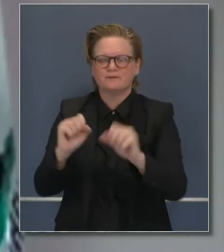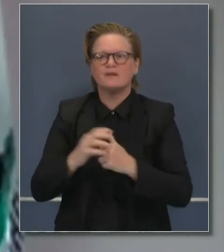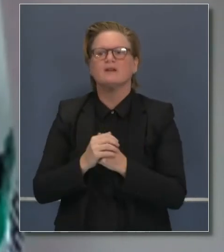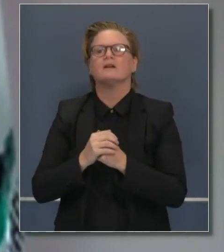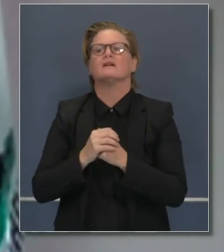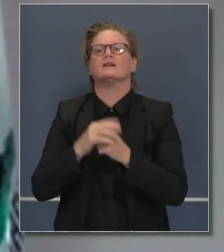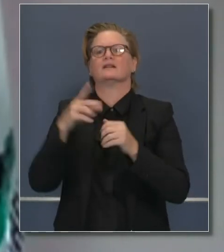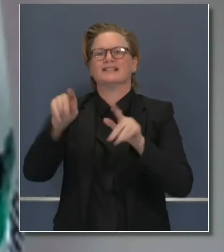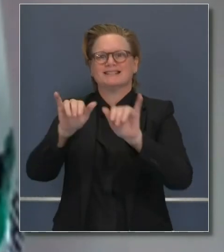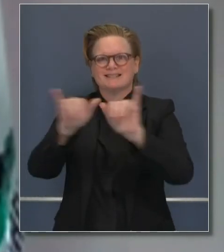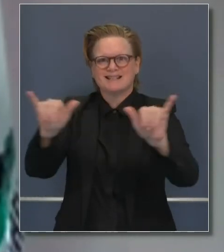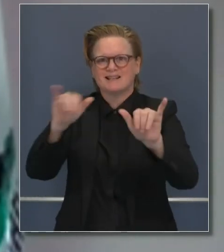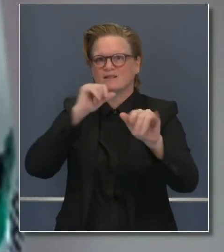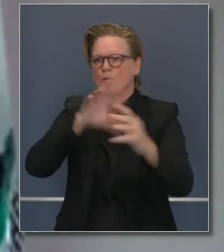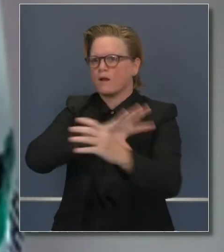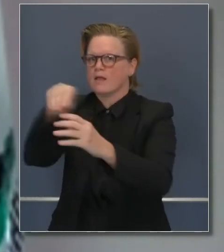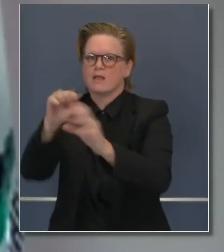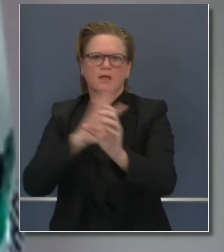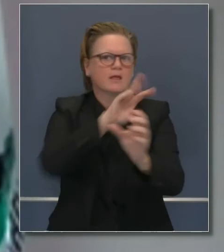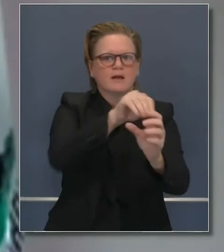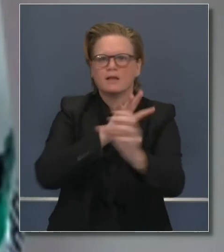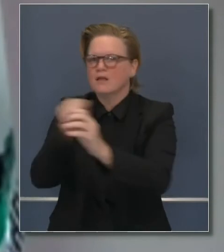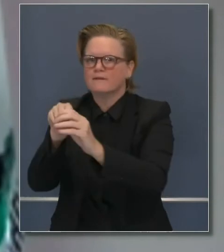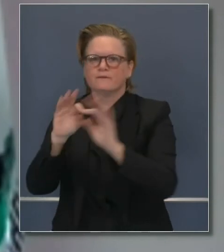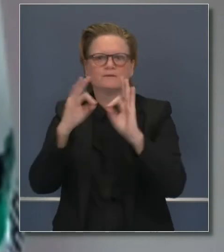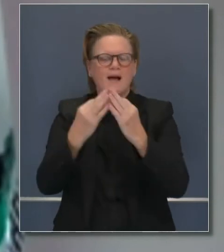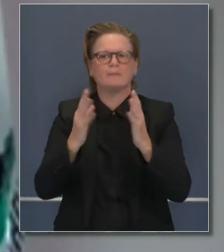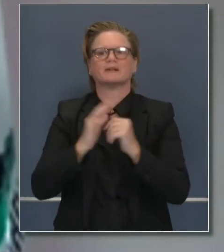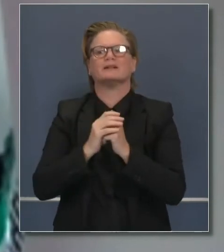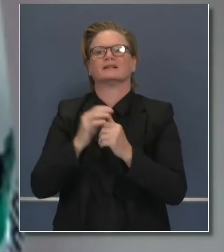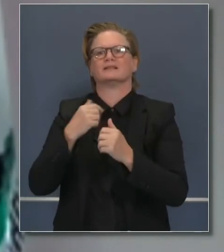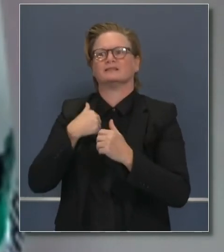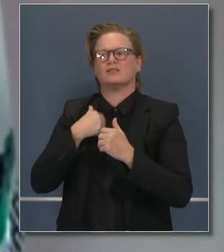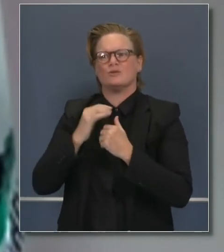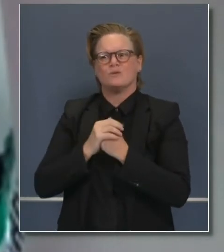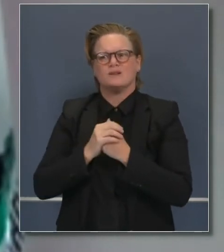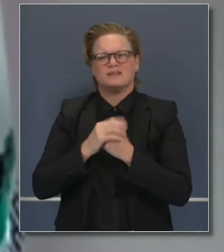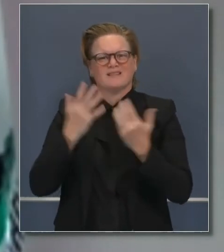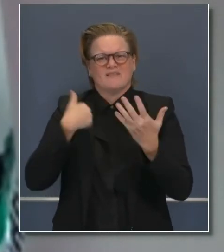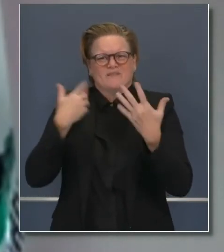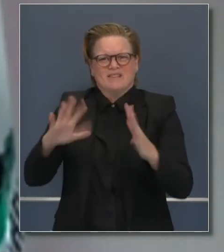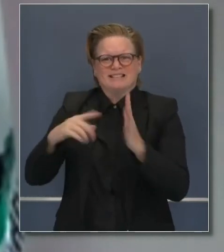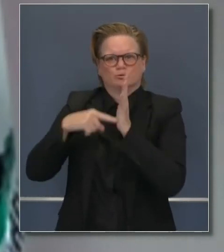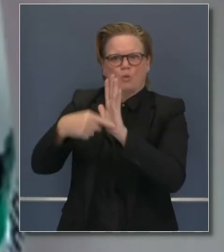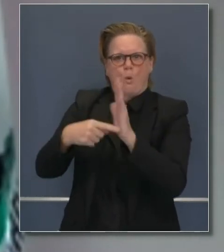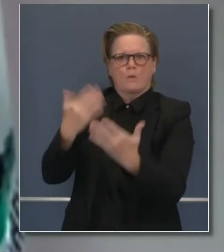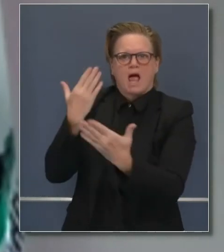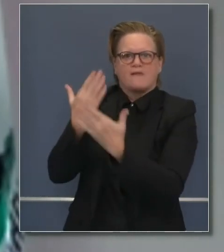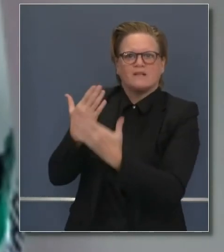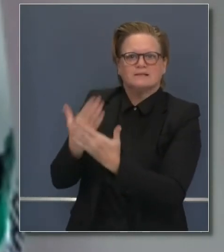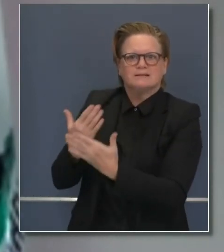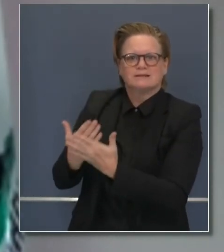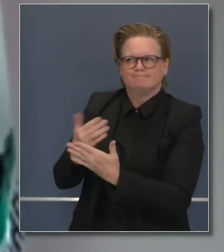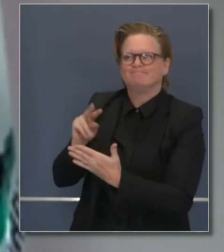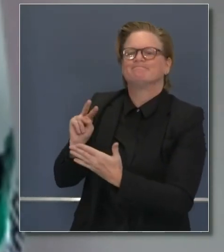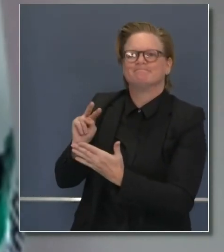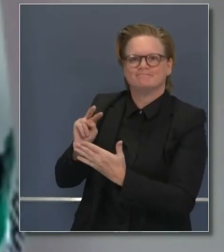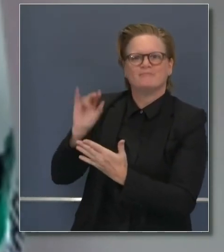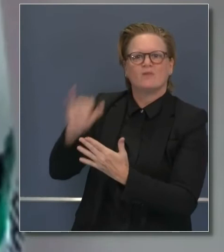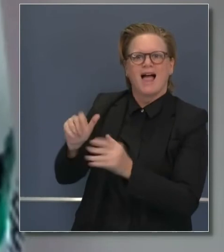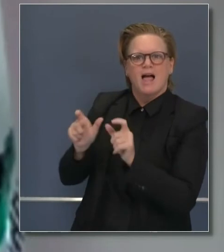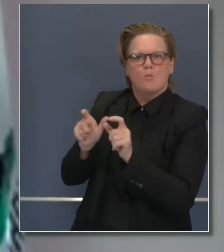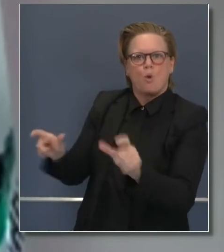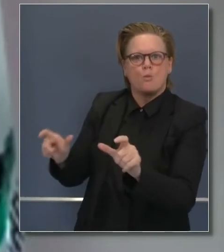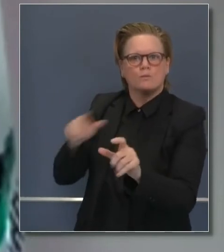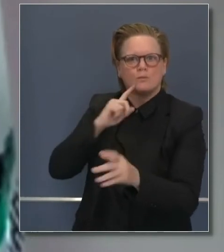these much more broad scale interventions, and asking it to be triggered only when we know